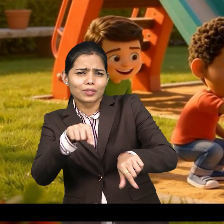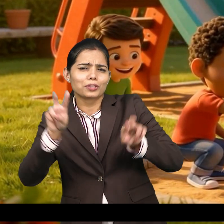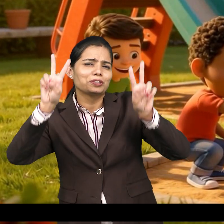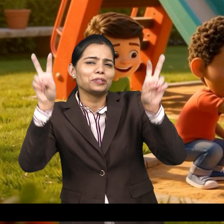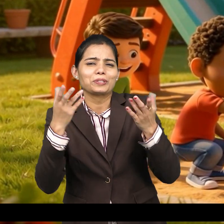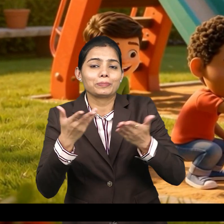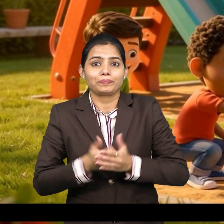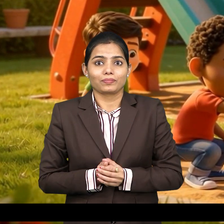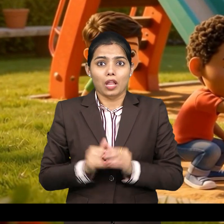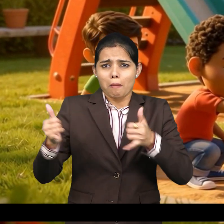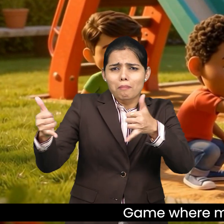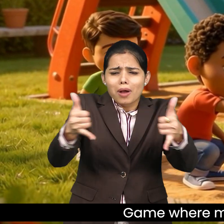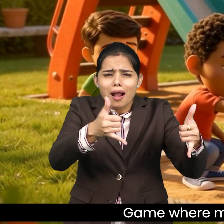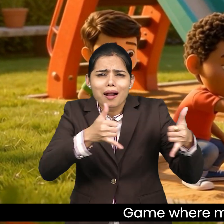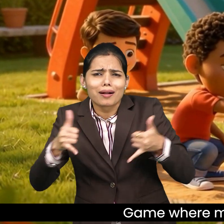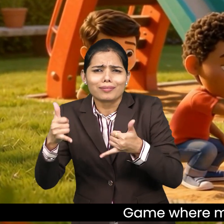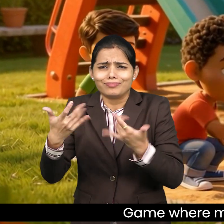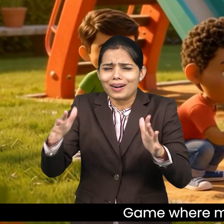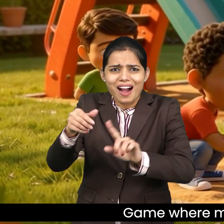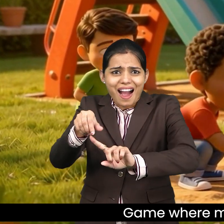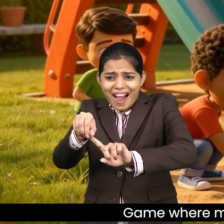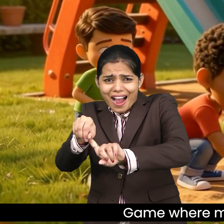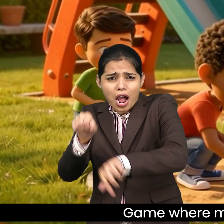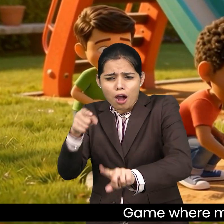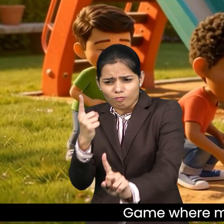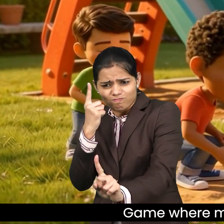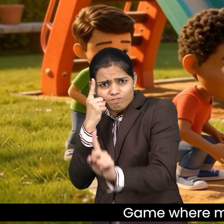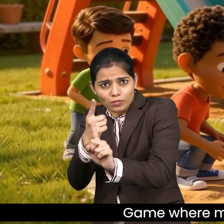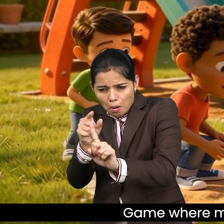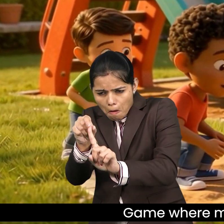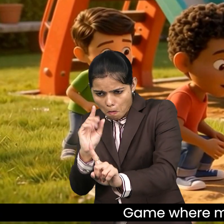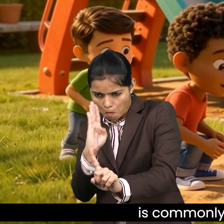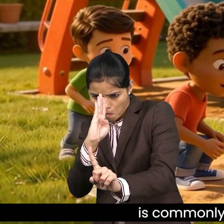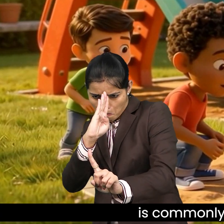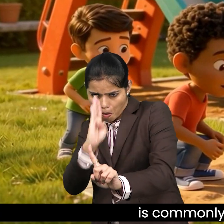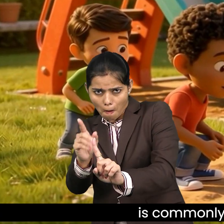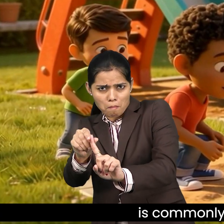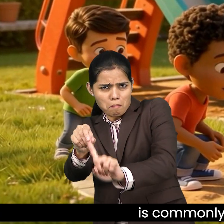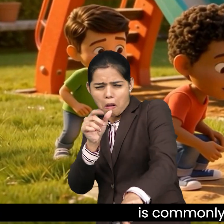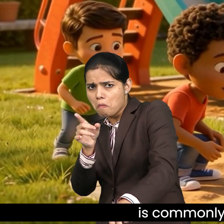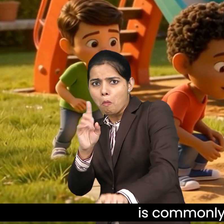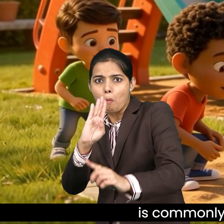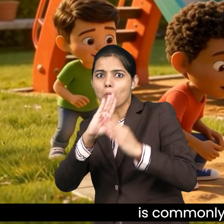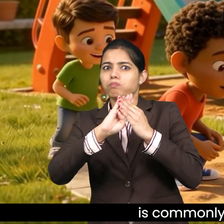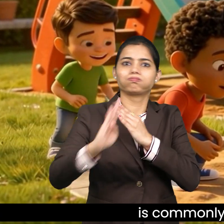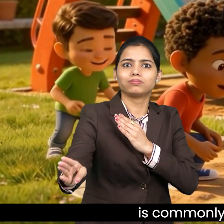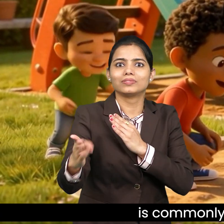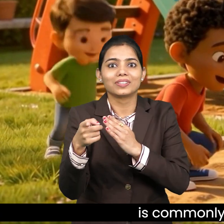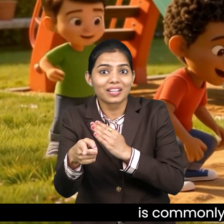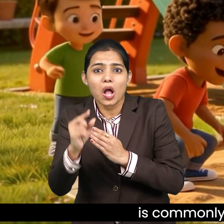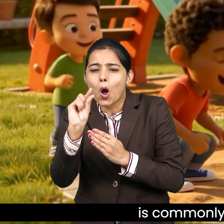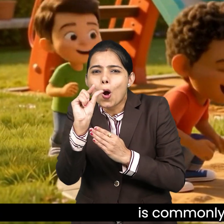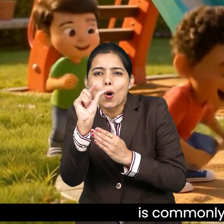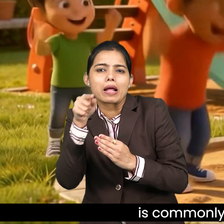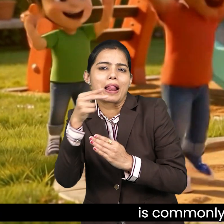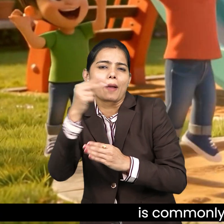Gulli Gundu. Game where marbles are aimed into a hole is commonly called kancha or